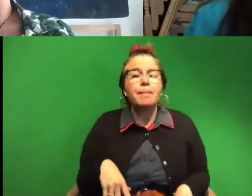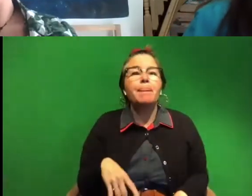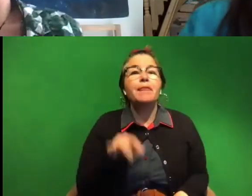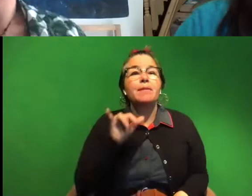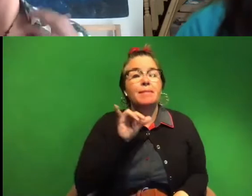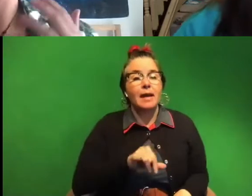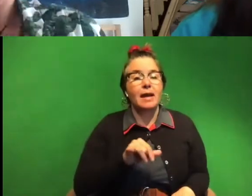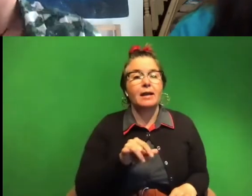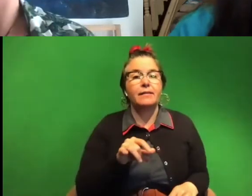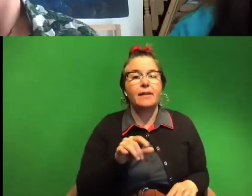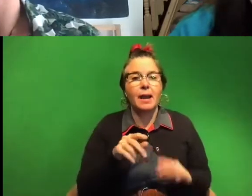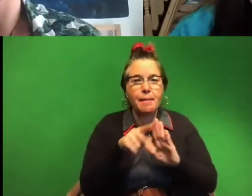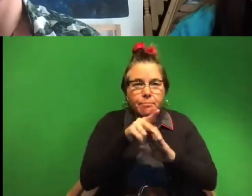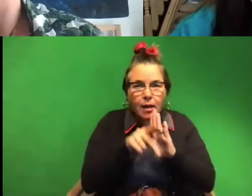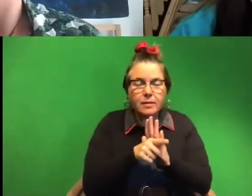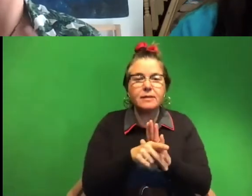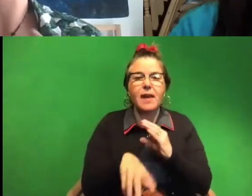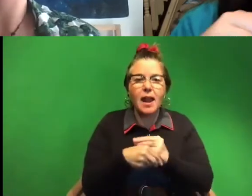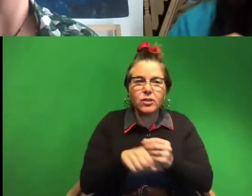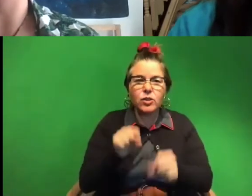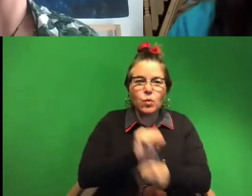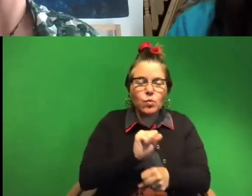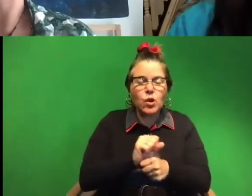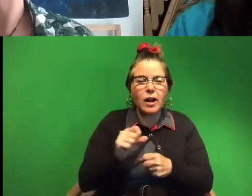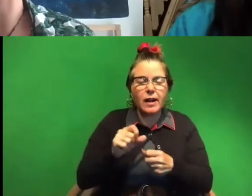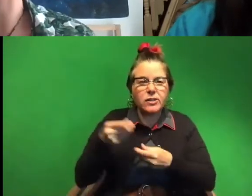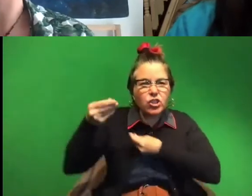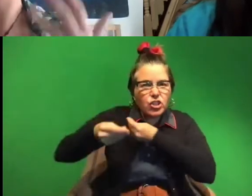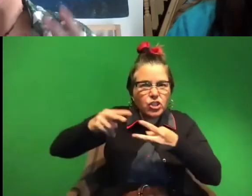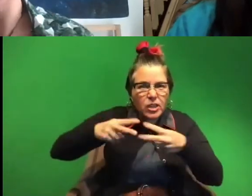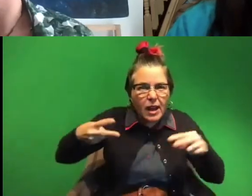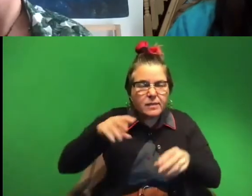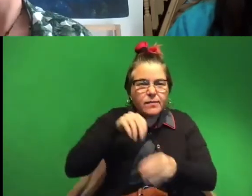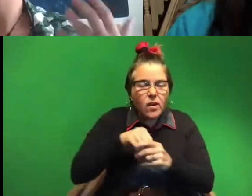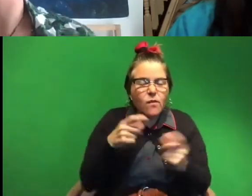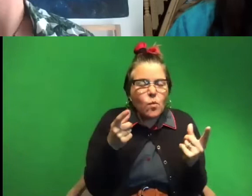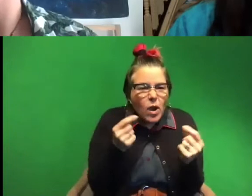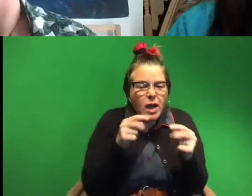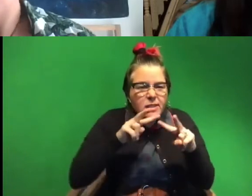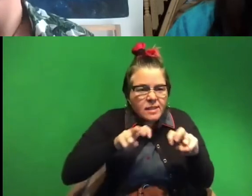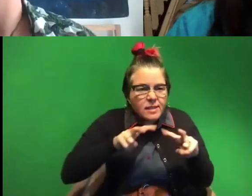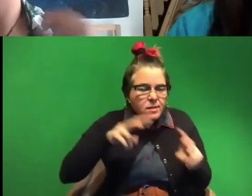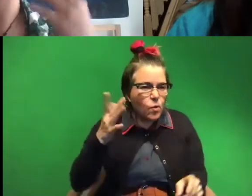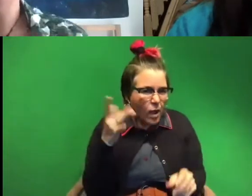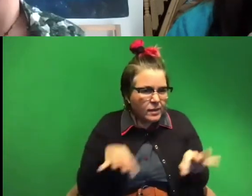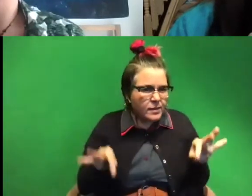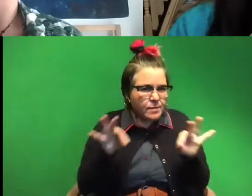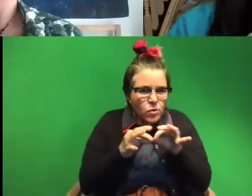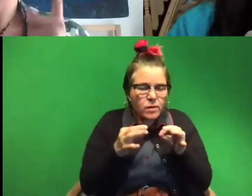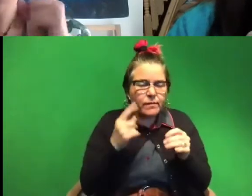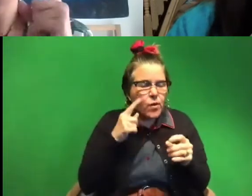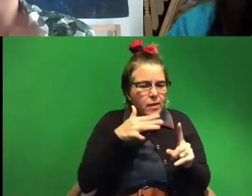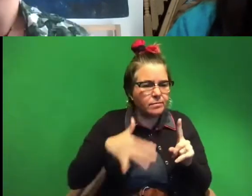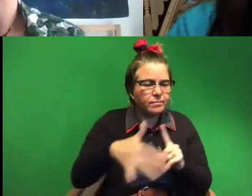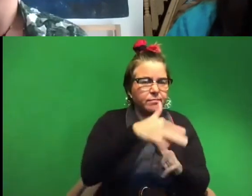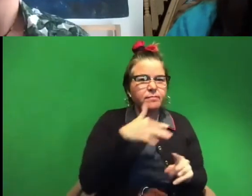where that policy, that extra work into the genetics to figure out what this thing is and why it's important for the ecosystem.